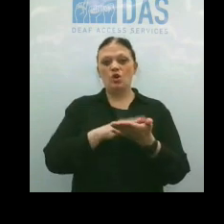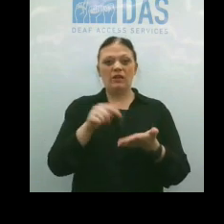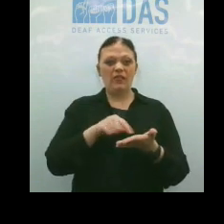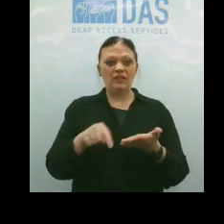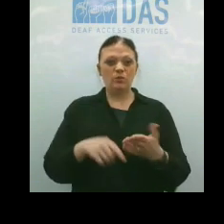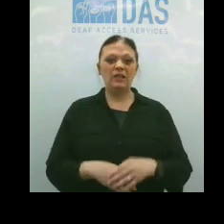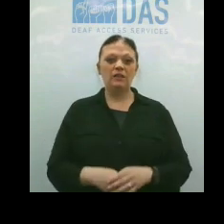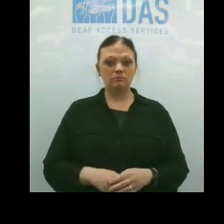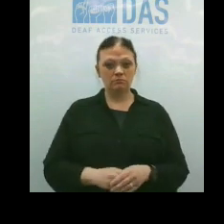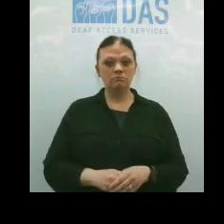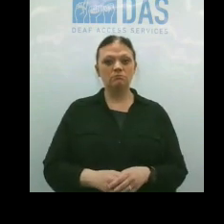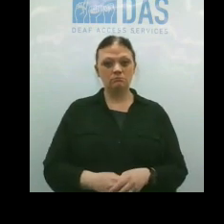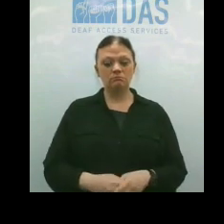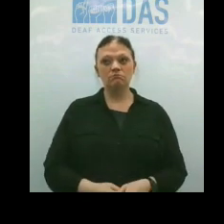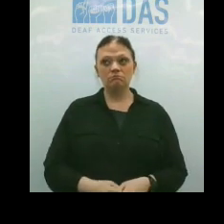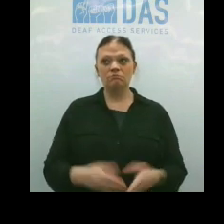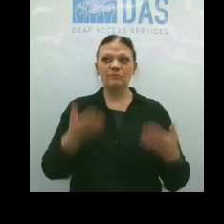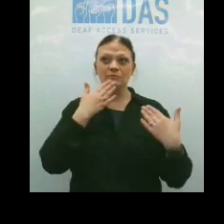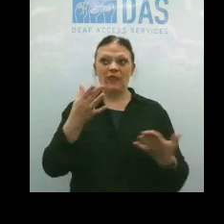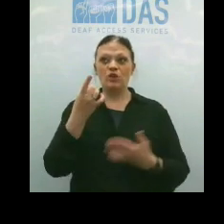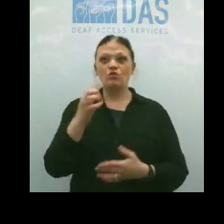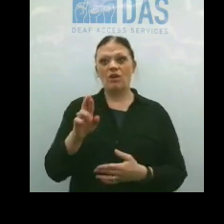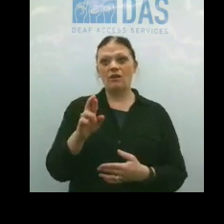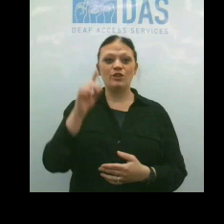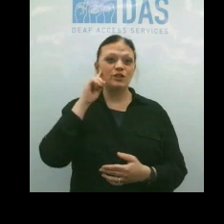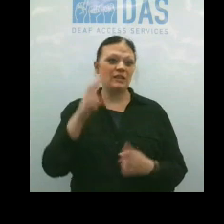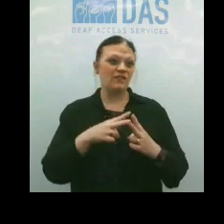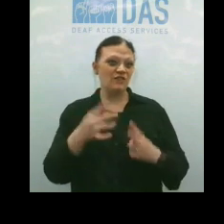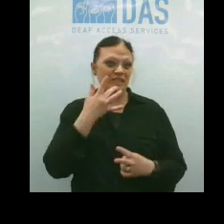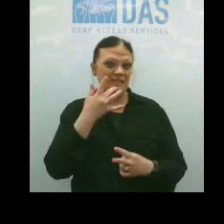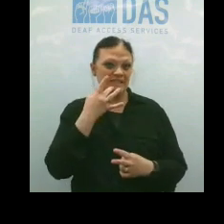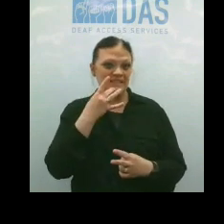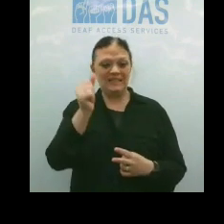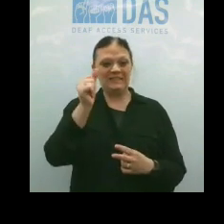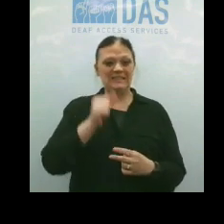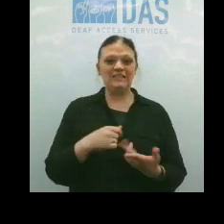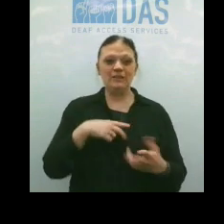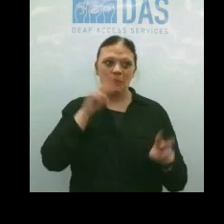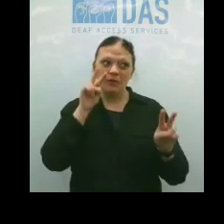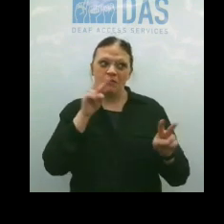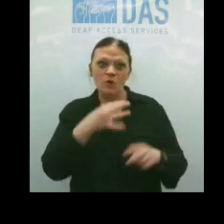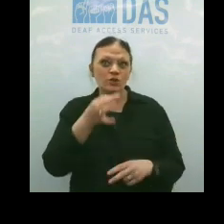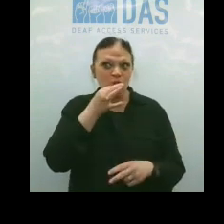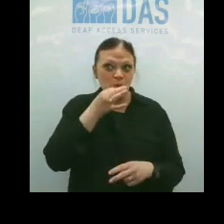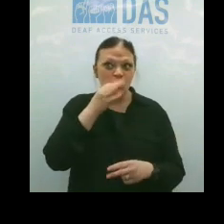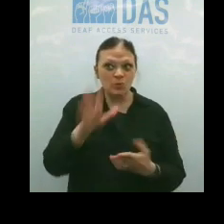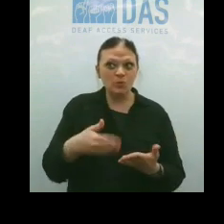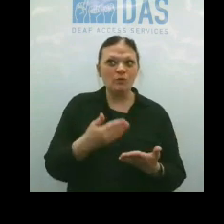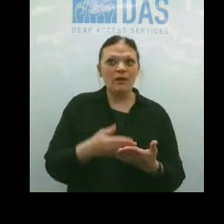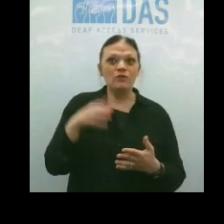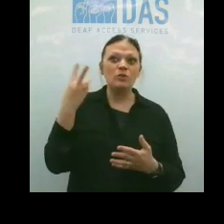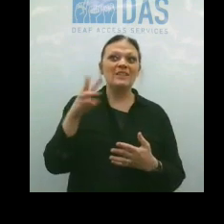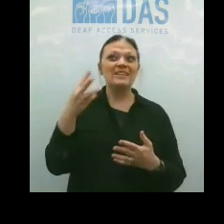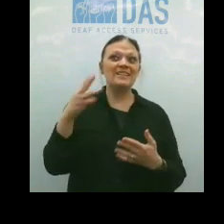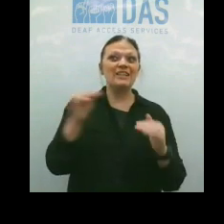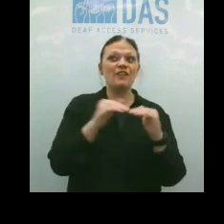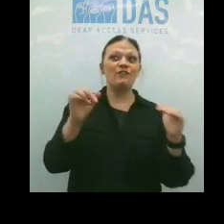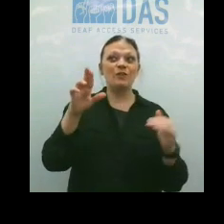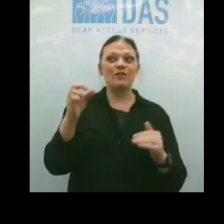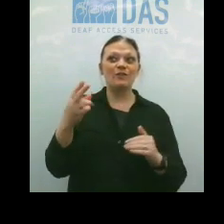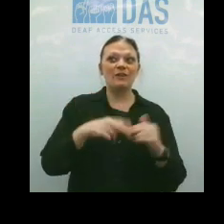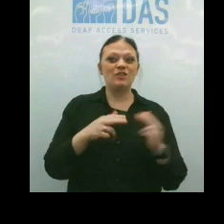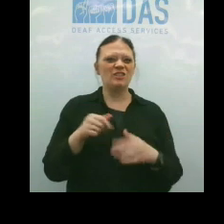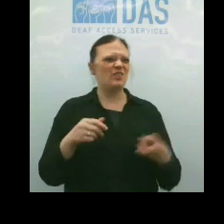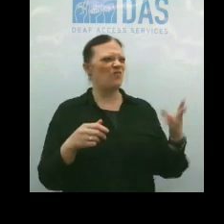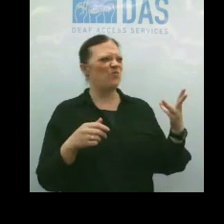week. Thank you, Doctor. It sounds very tasty. Looking forward to one of those soon, coming to the 16th floor of the Rath Building. What?